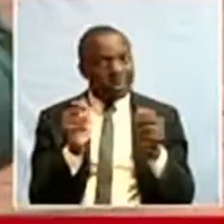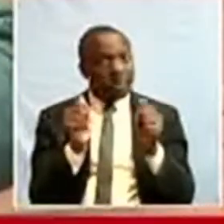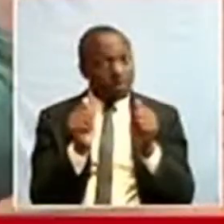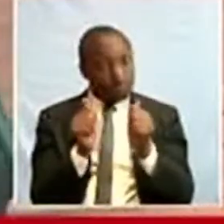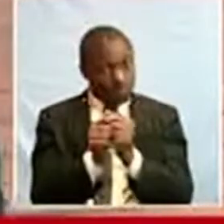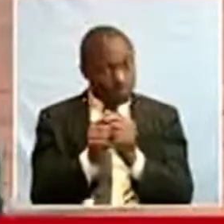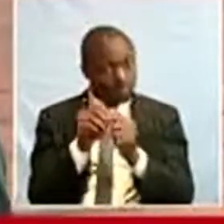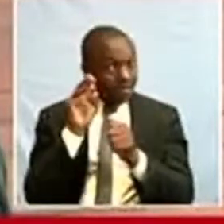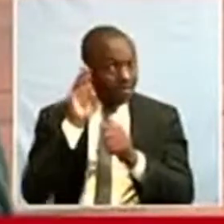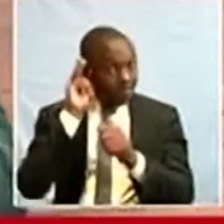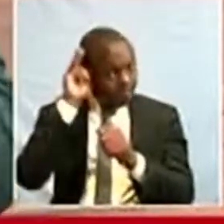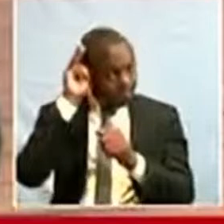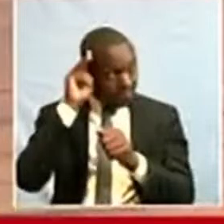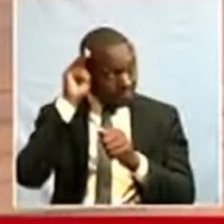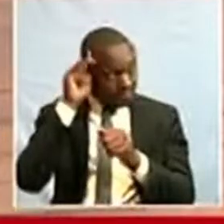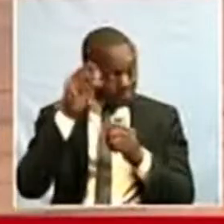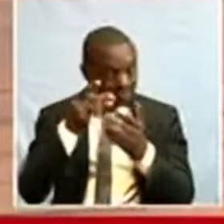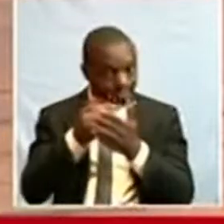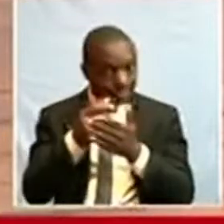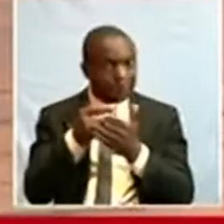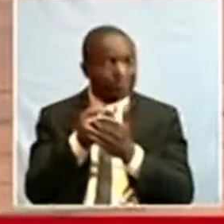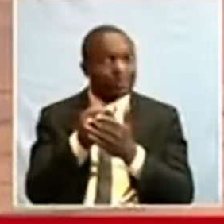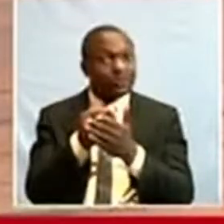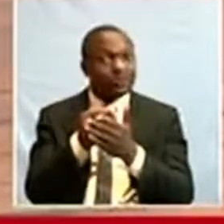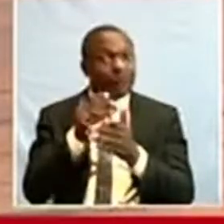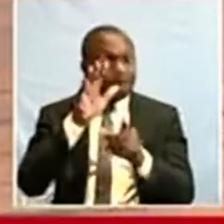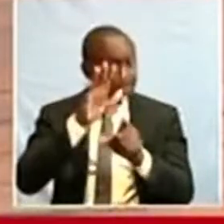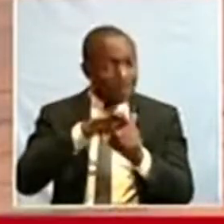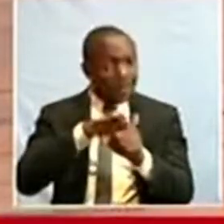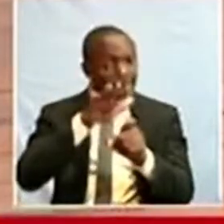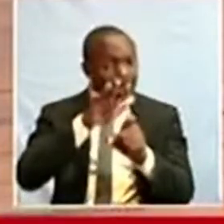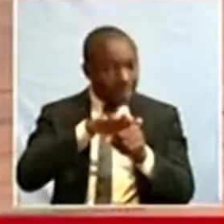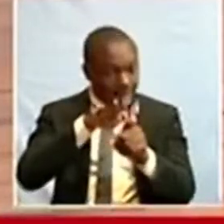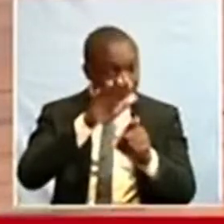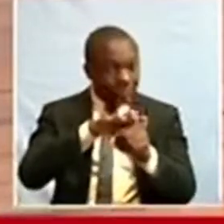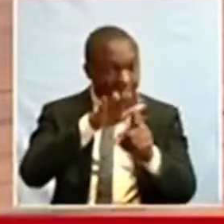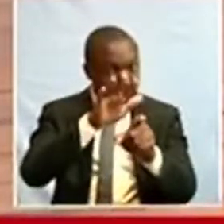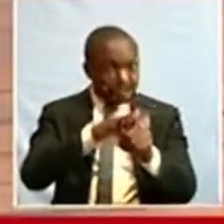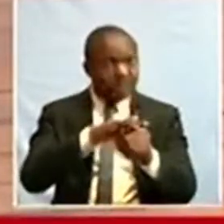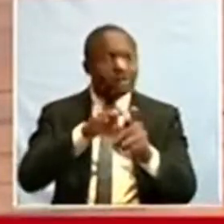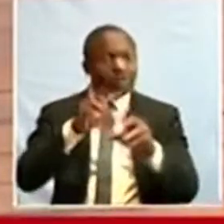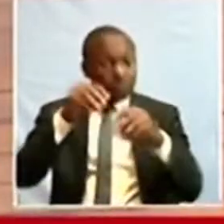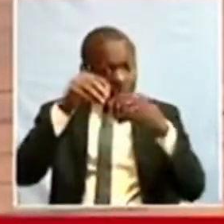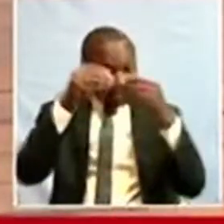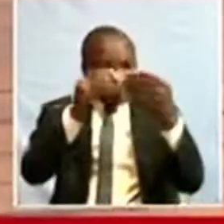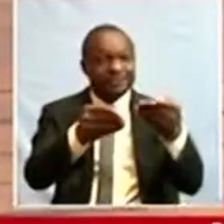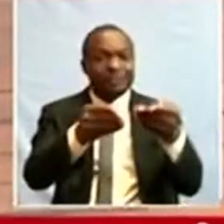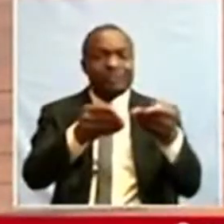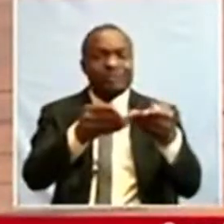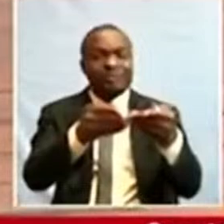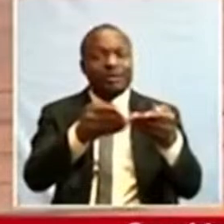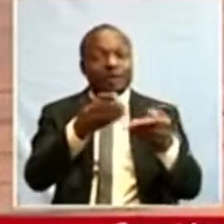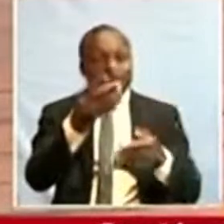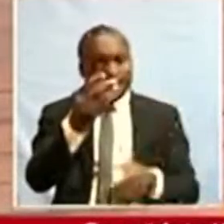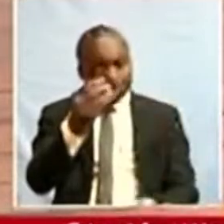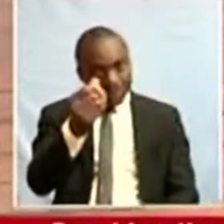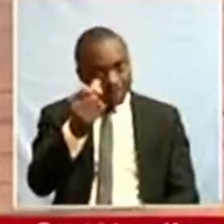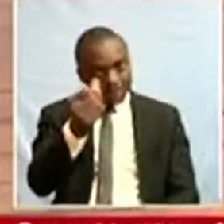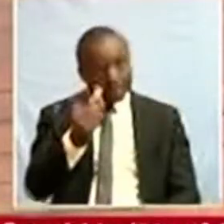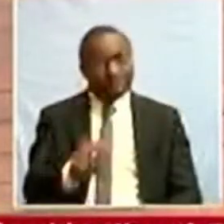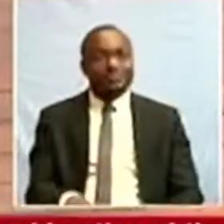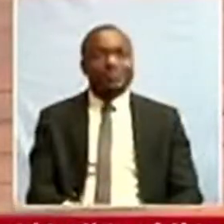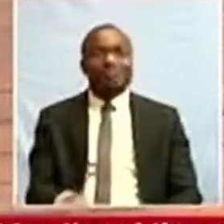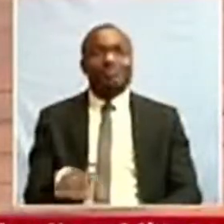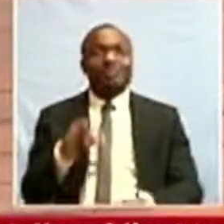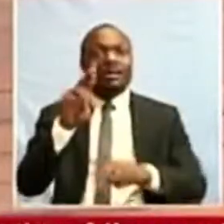Ministry of Finance in pursuing them to release these funds. And